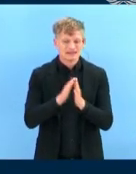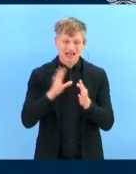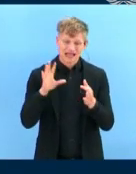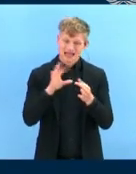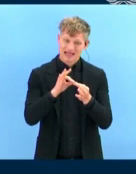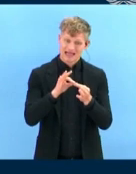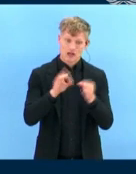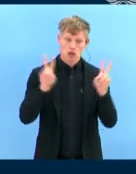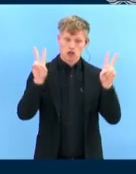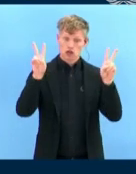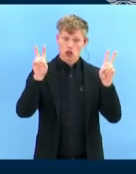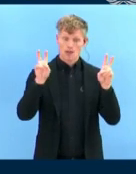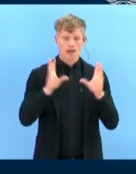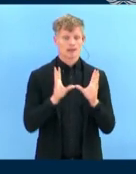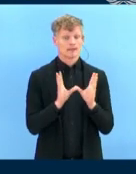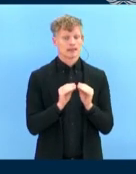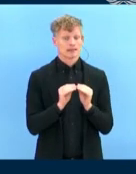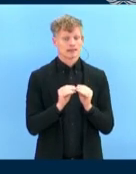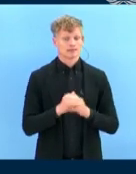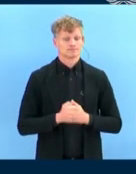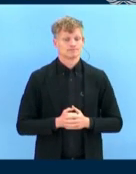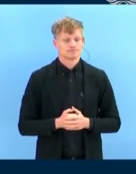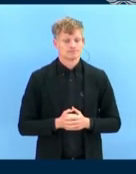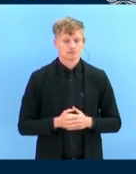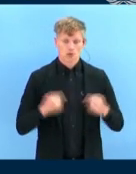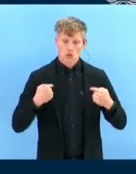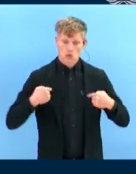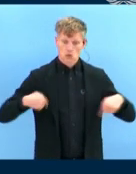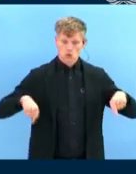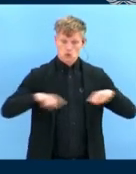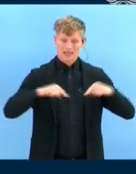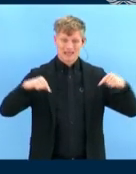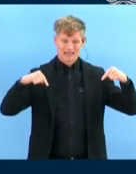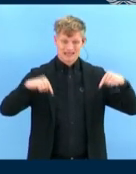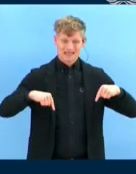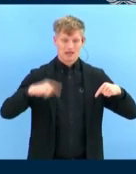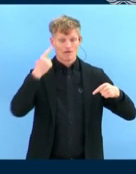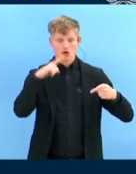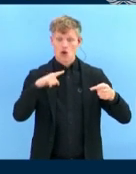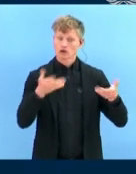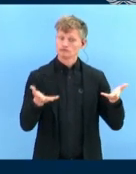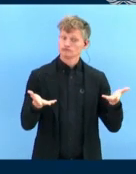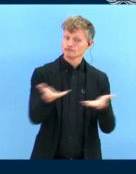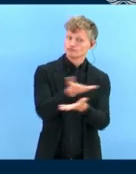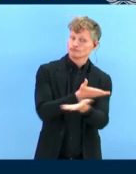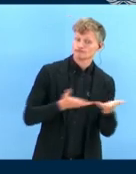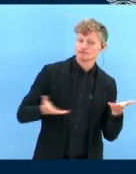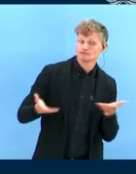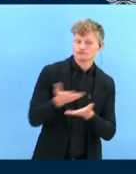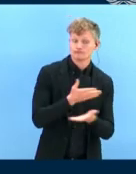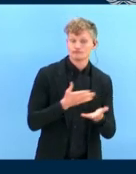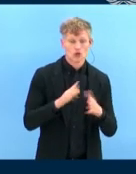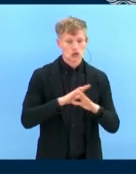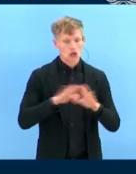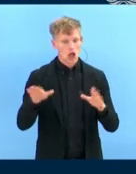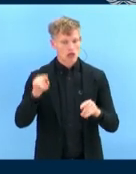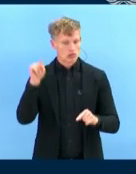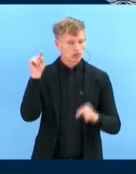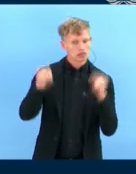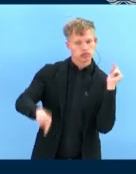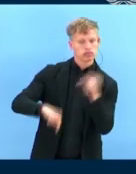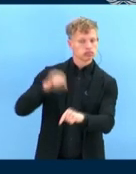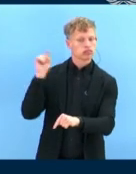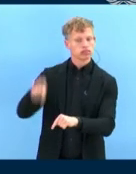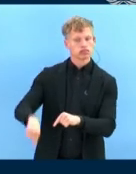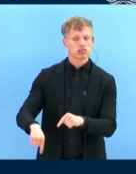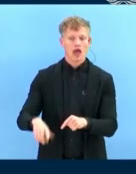the topic of the meeting, and that we are here to speak with each other. This forum is for dialogue, not insulting